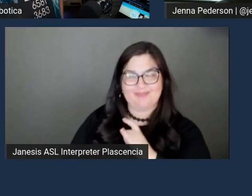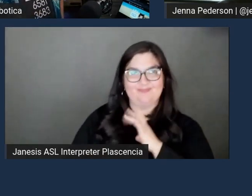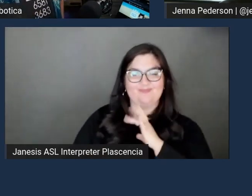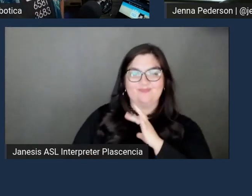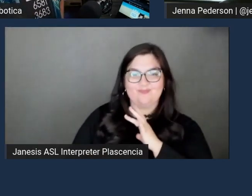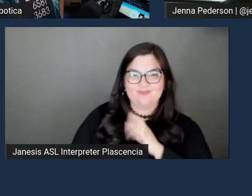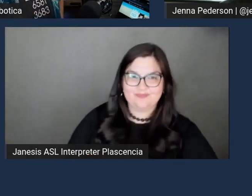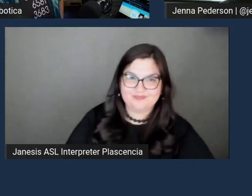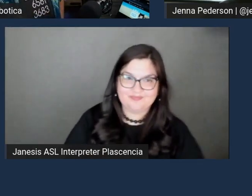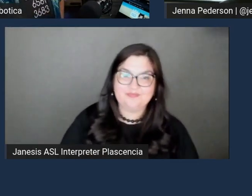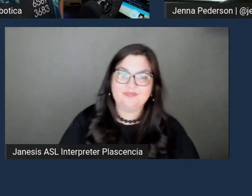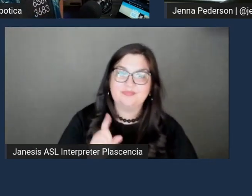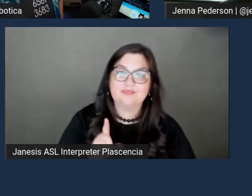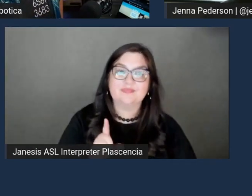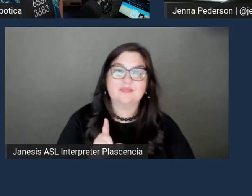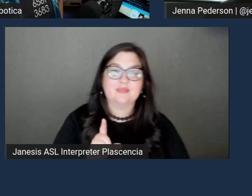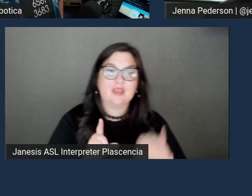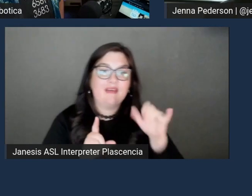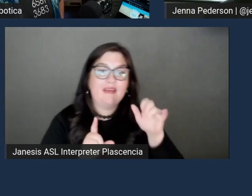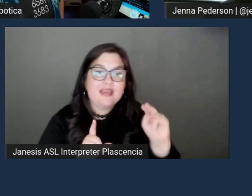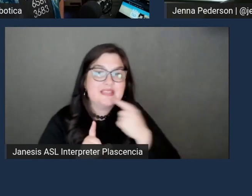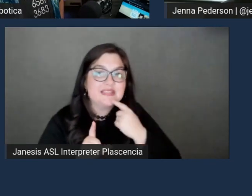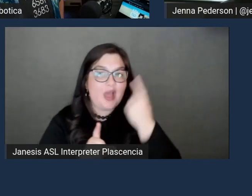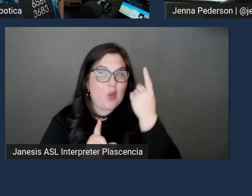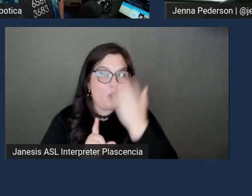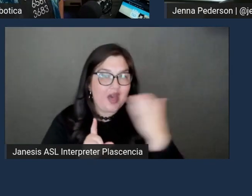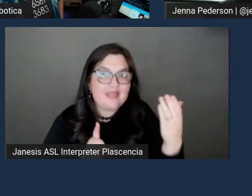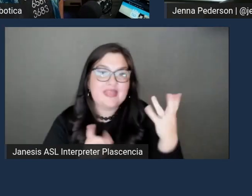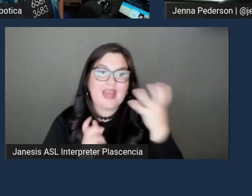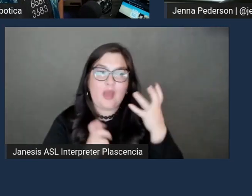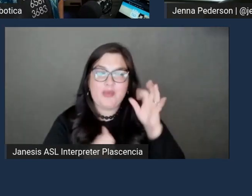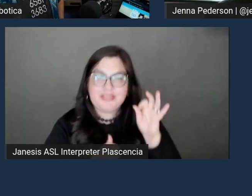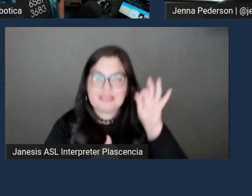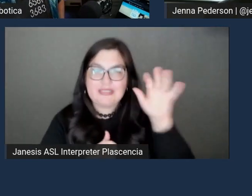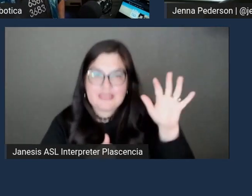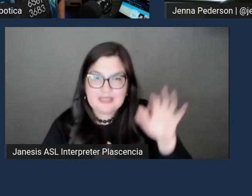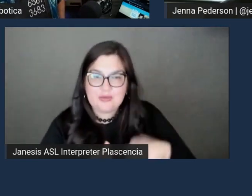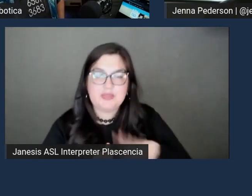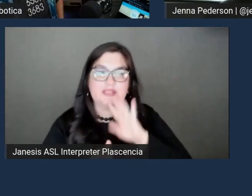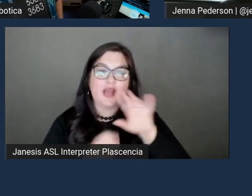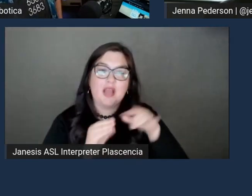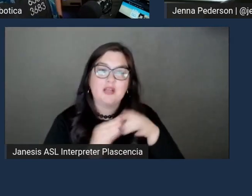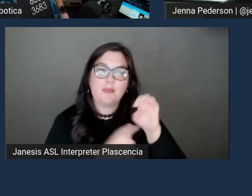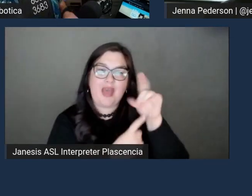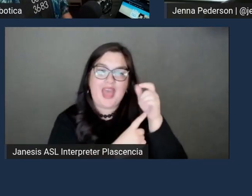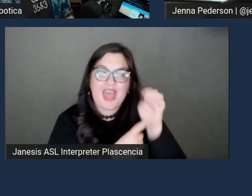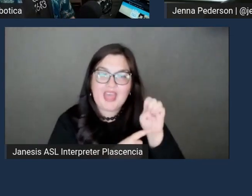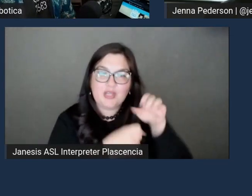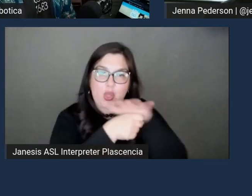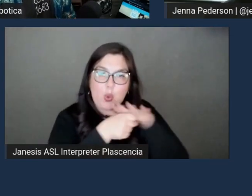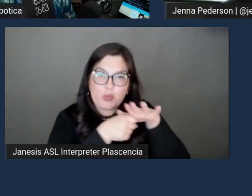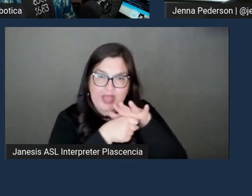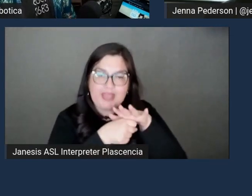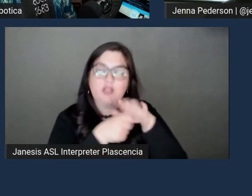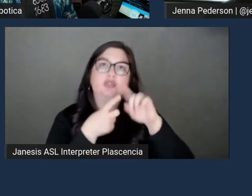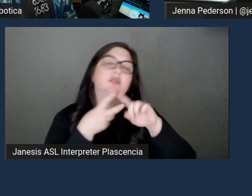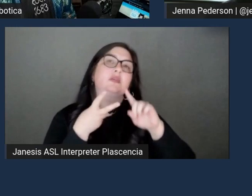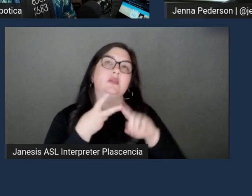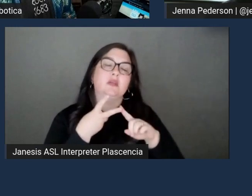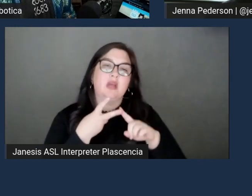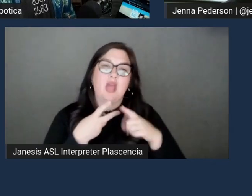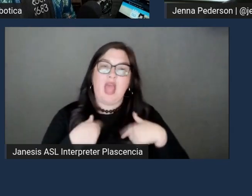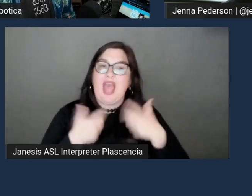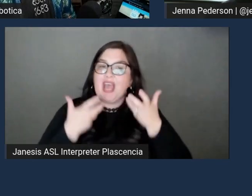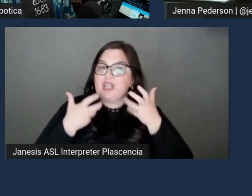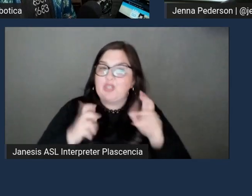One quick thing I want to jump in on as well, because we spoke a bit about the edge locations and the internet use cases, and I do not want people